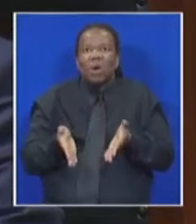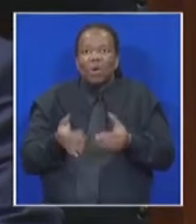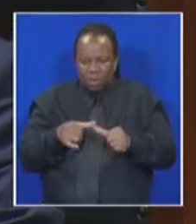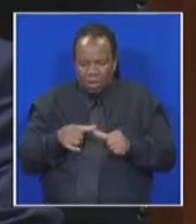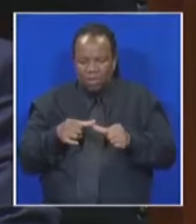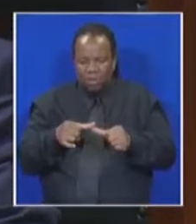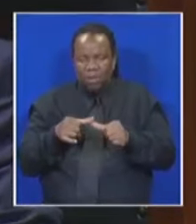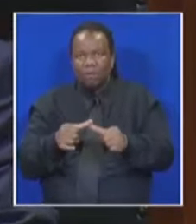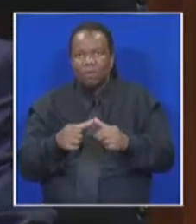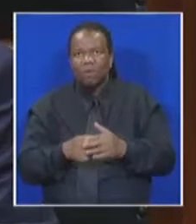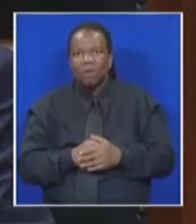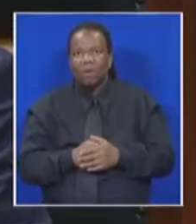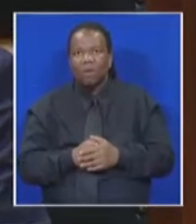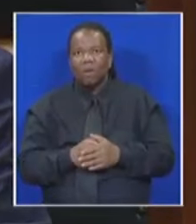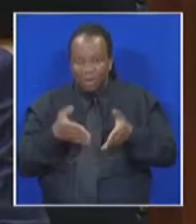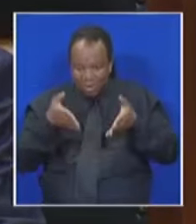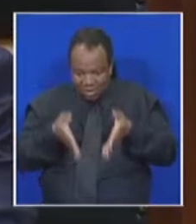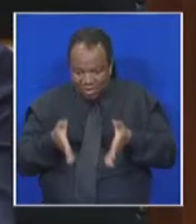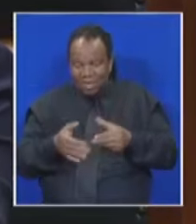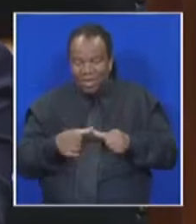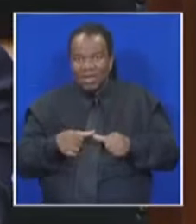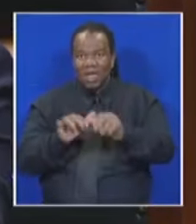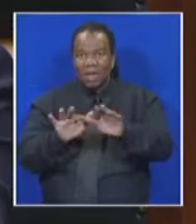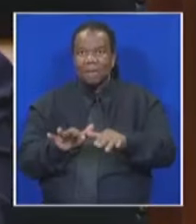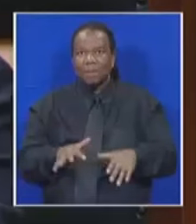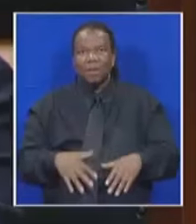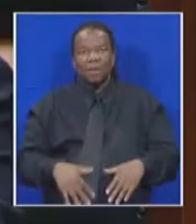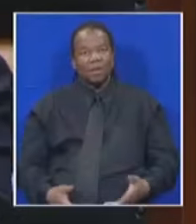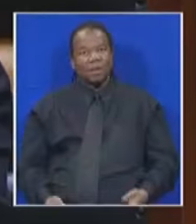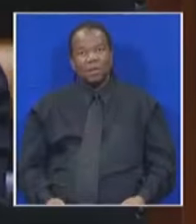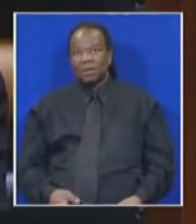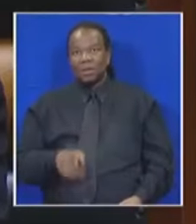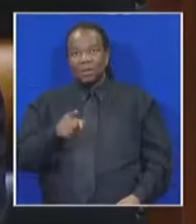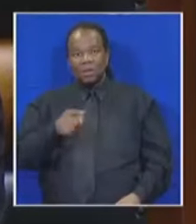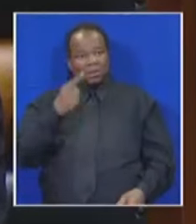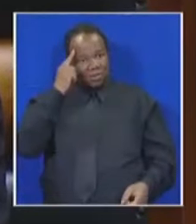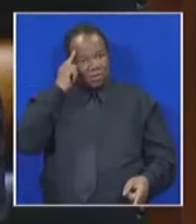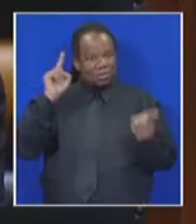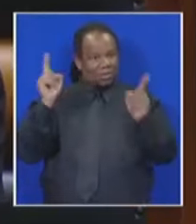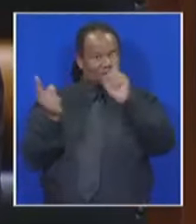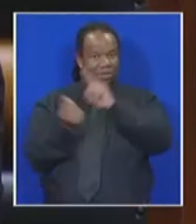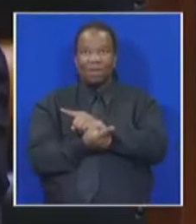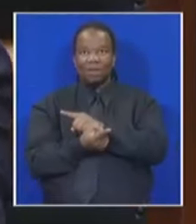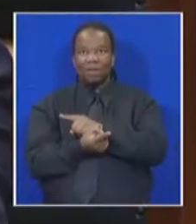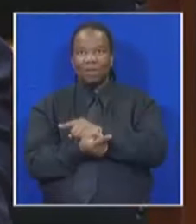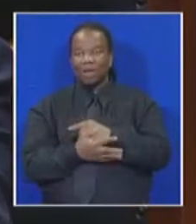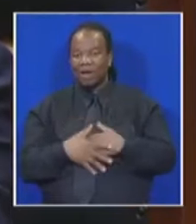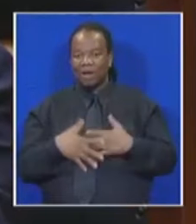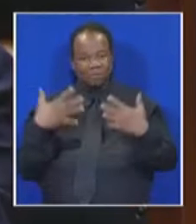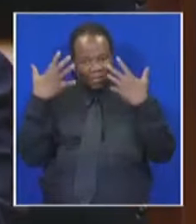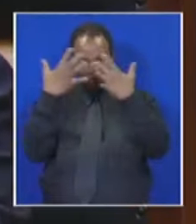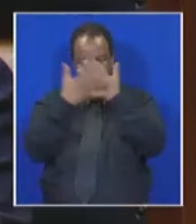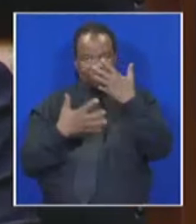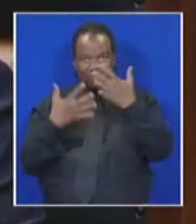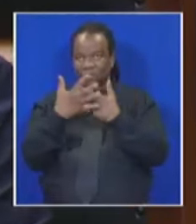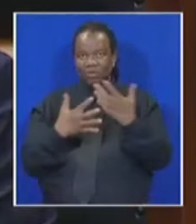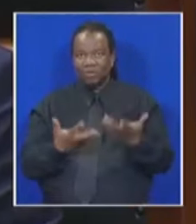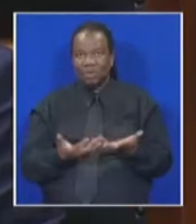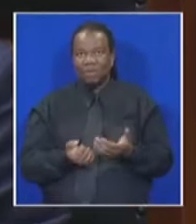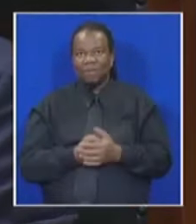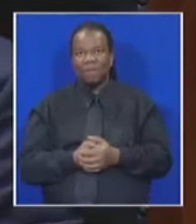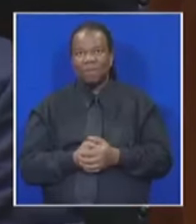So, Yes. Yo, Yes. All I want to hear is what you are,